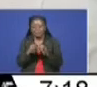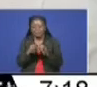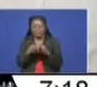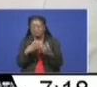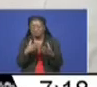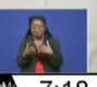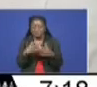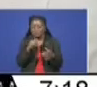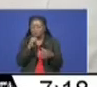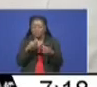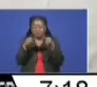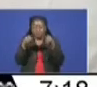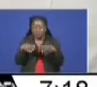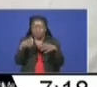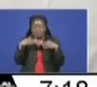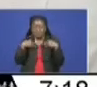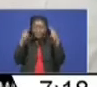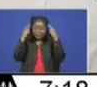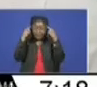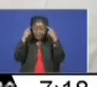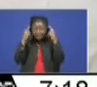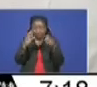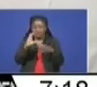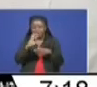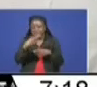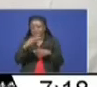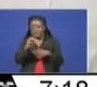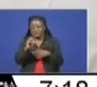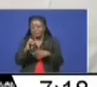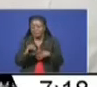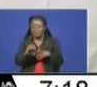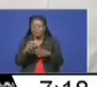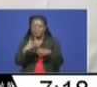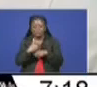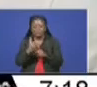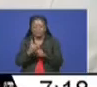hair, that chemo gave me a fever which was spiked to